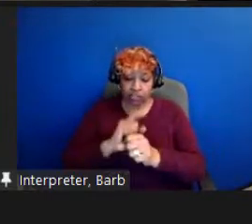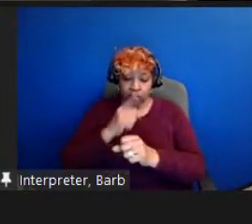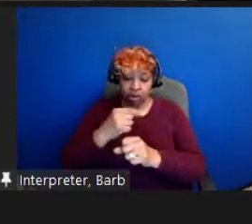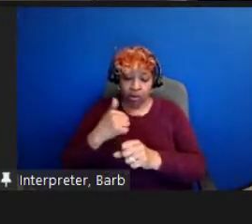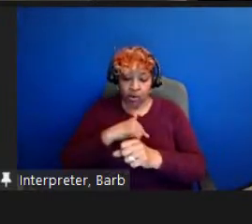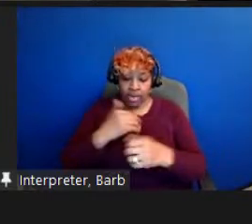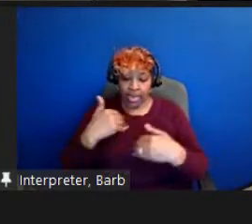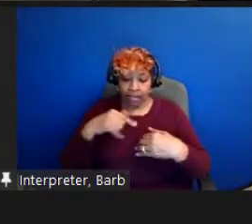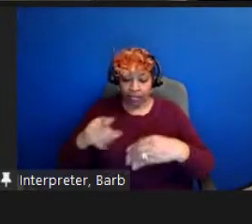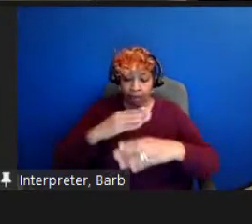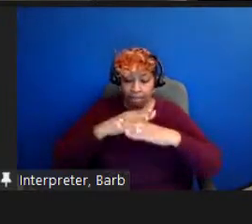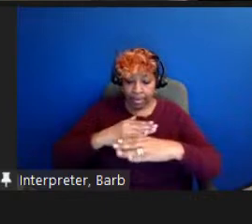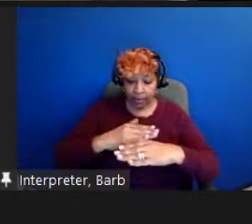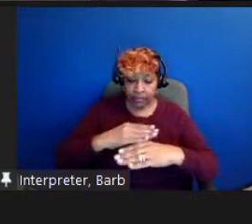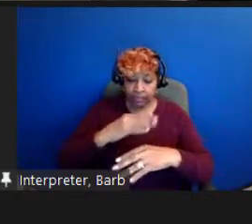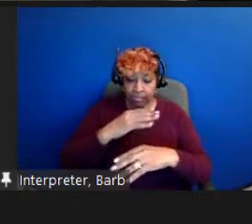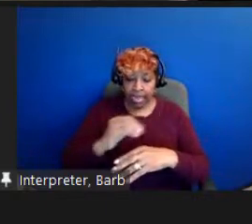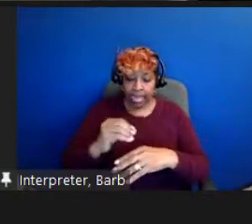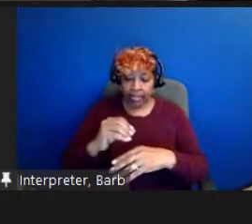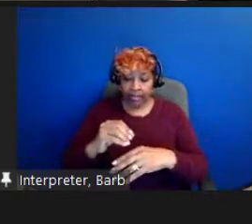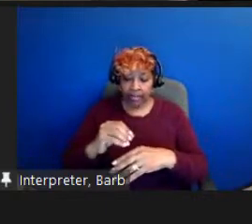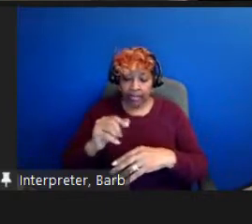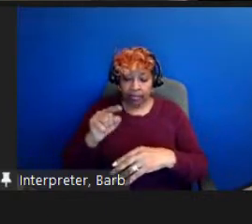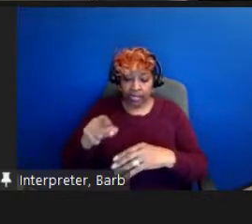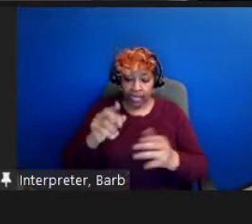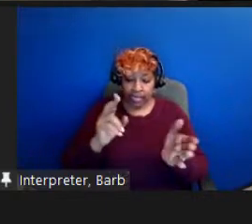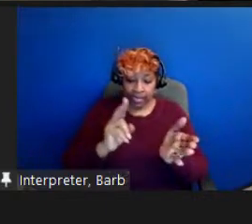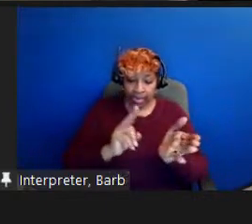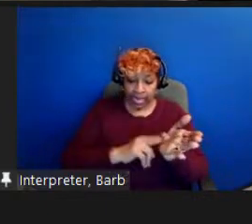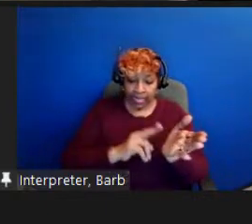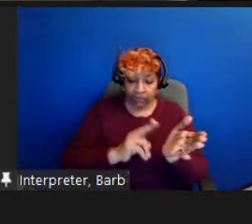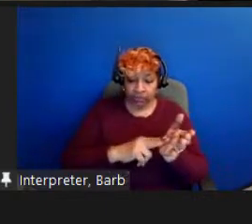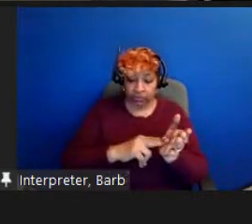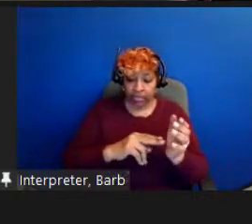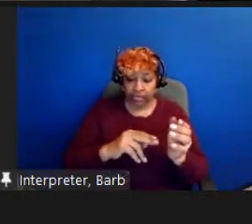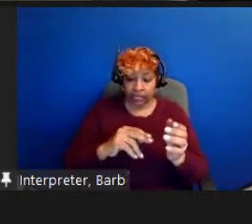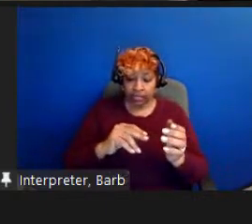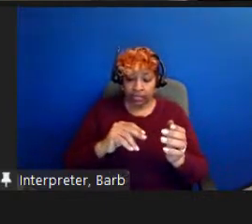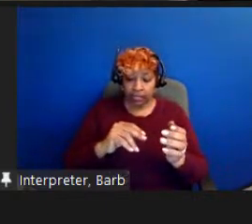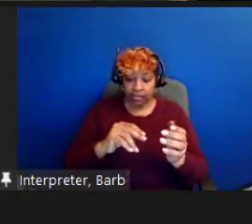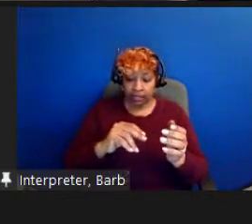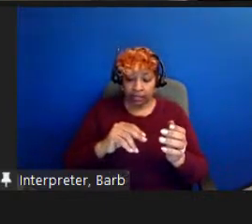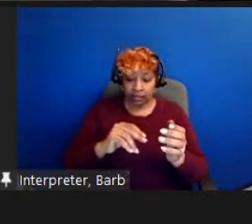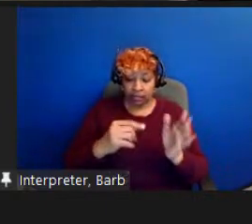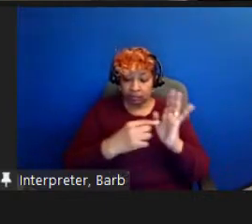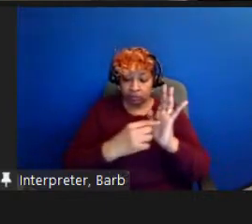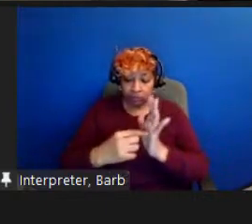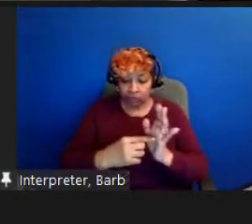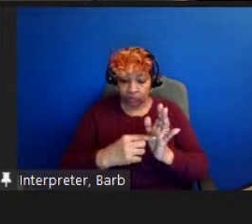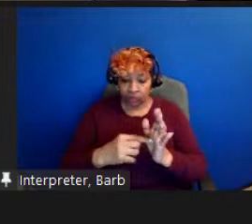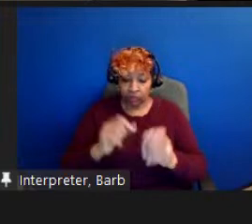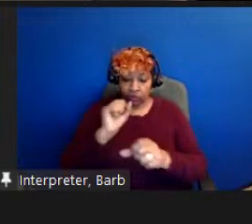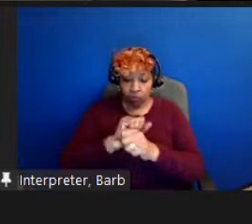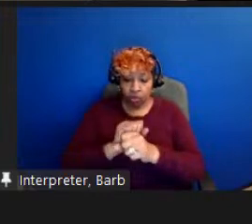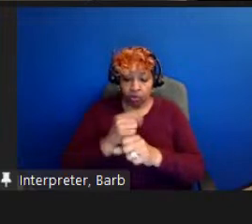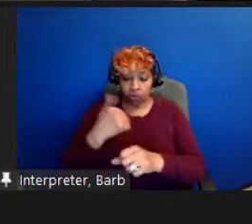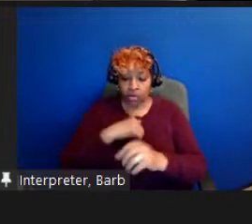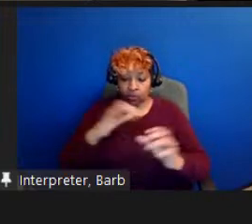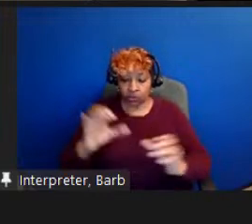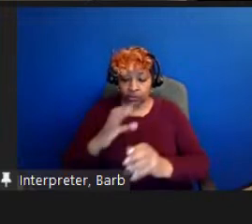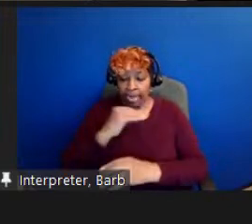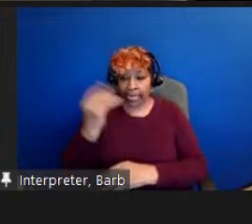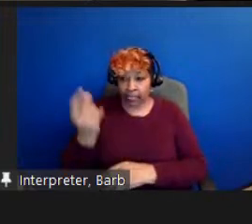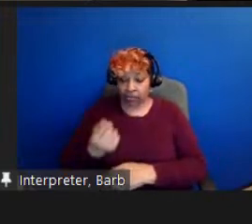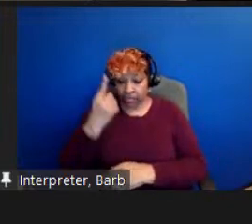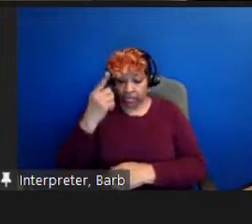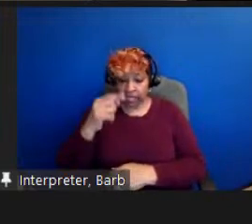and understanding that yes, some of the barriers to entry with those RFPs, to your point, has been insurance requirements and some of those others. So we are